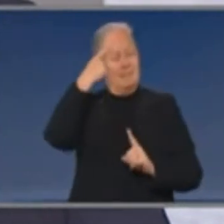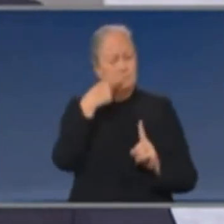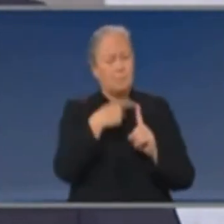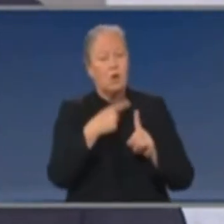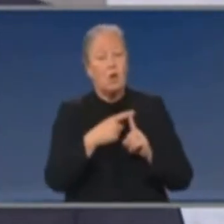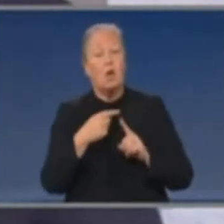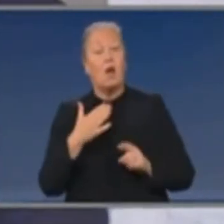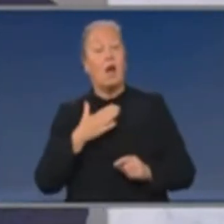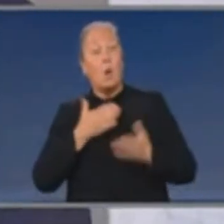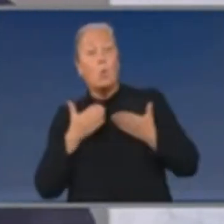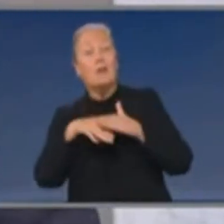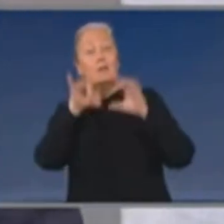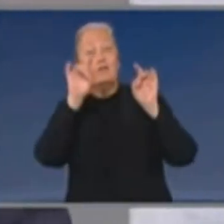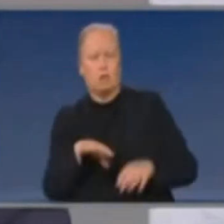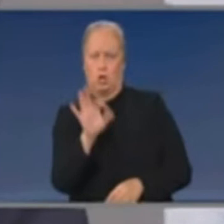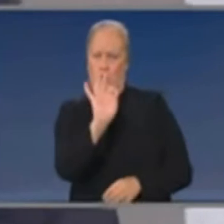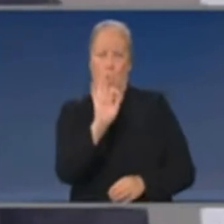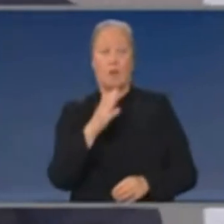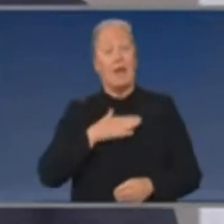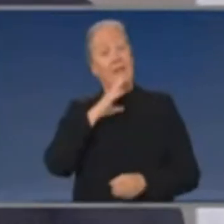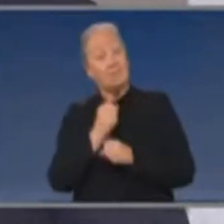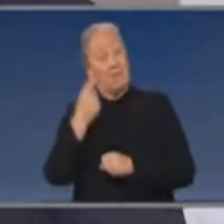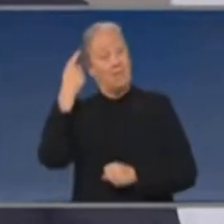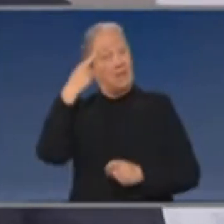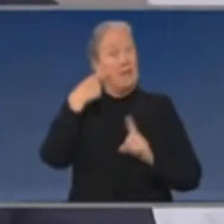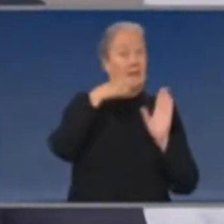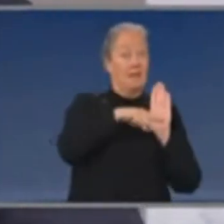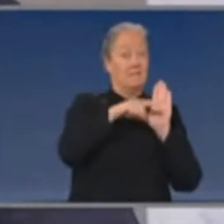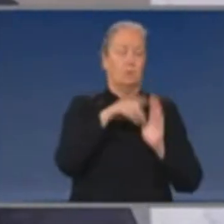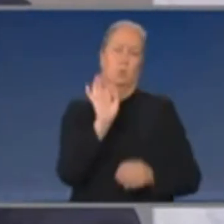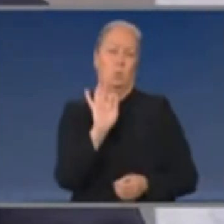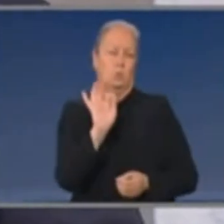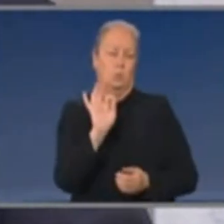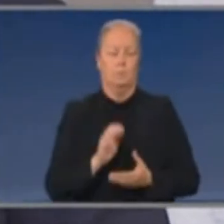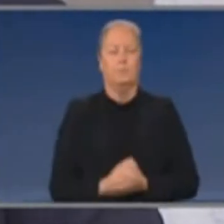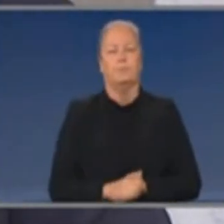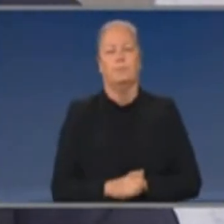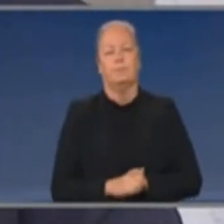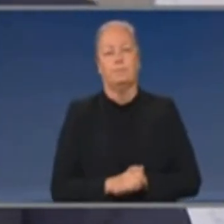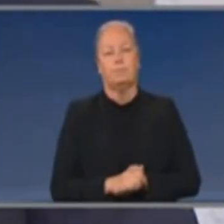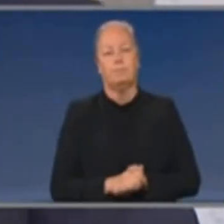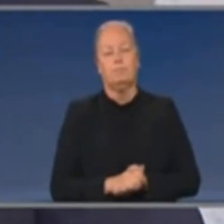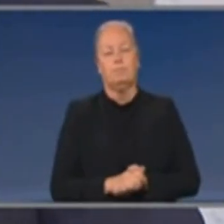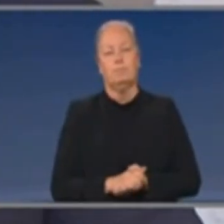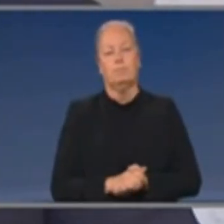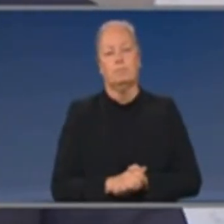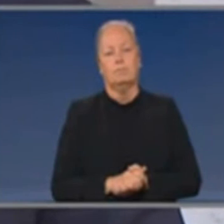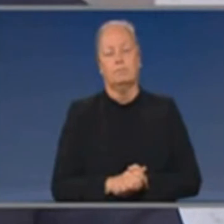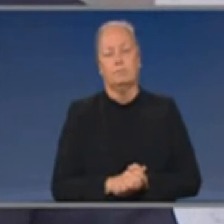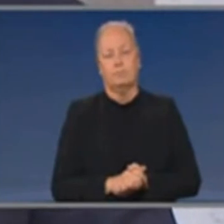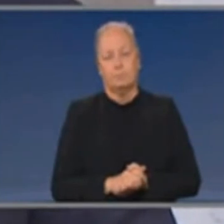Australian way, and it's certainly not my government's way. Yeah, Rosie. Does Australia back the US in saying China has no legal grounds to